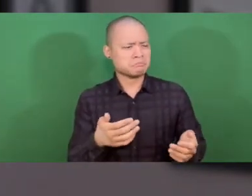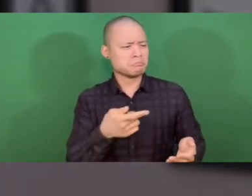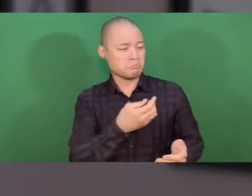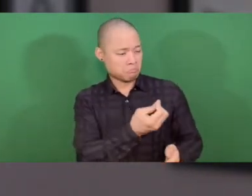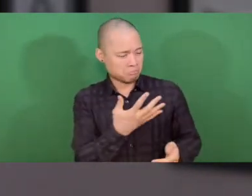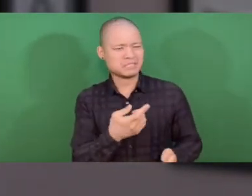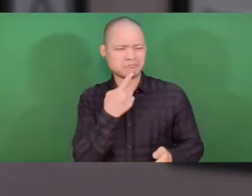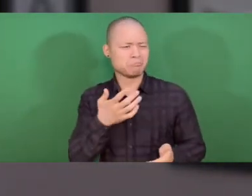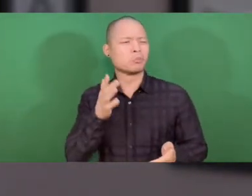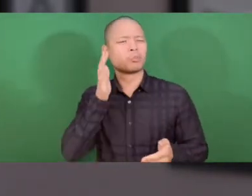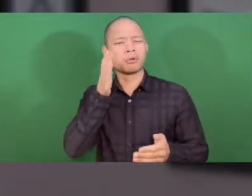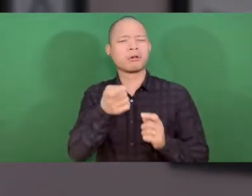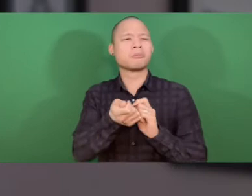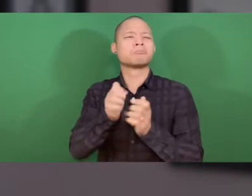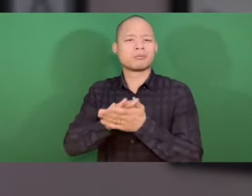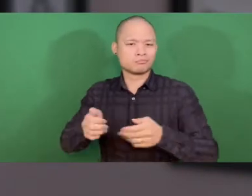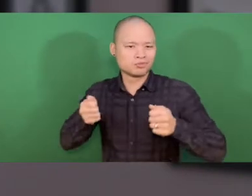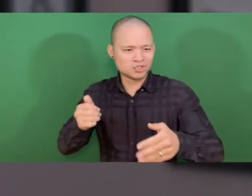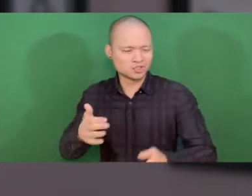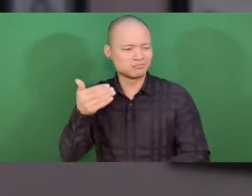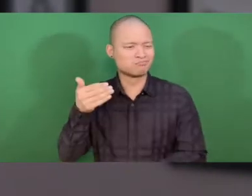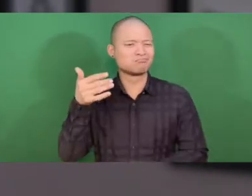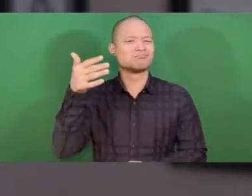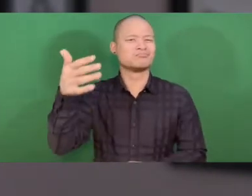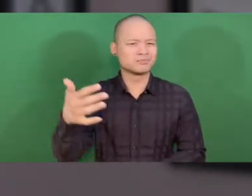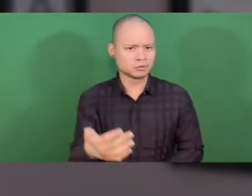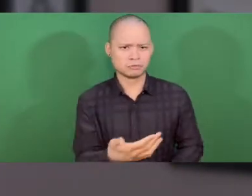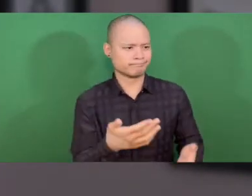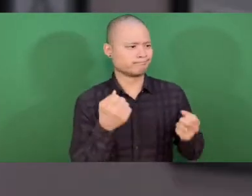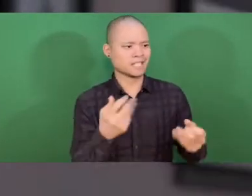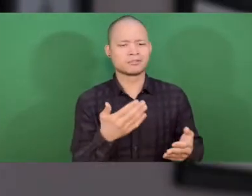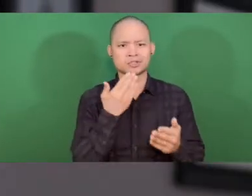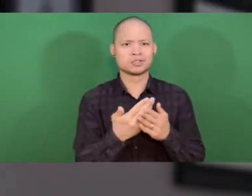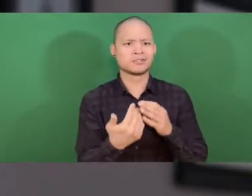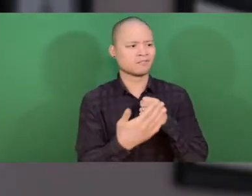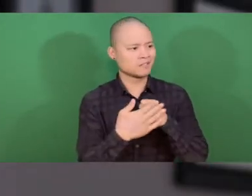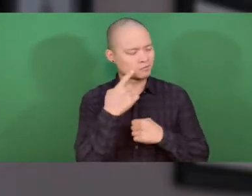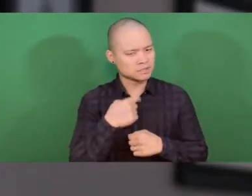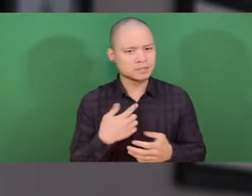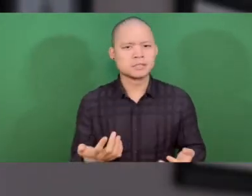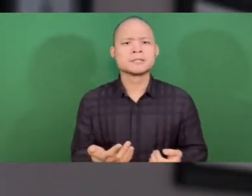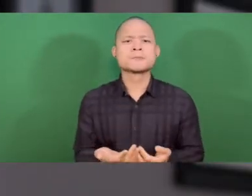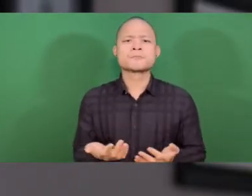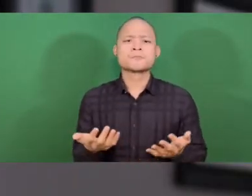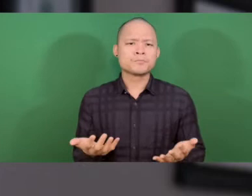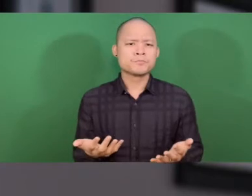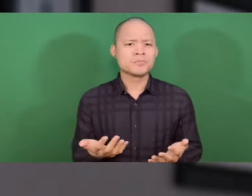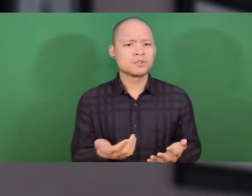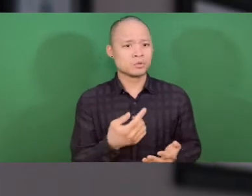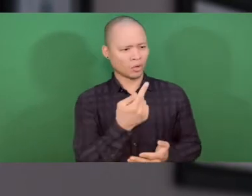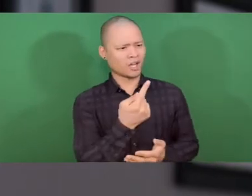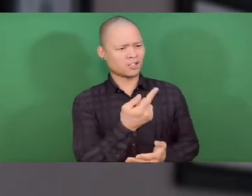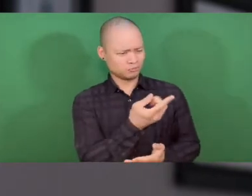would probably become a wheelchair user at some point. And you had lots of really good advice for me. So, Jim, one of the things that you told